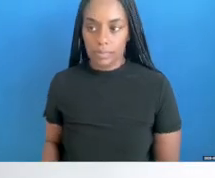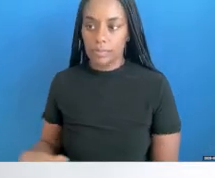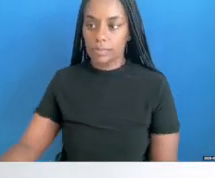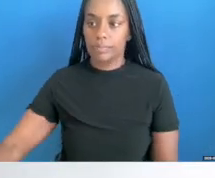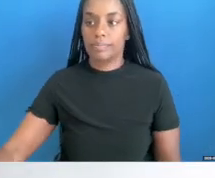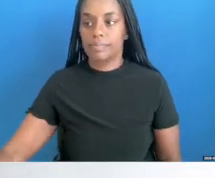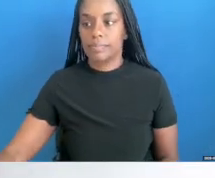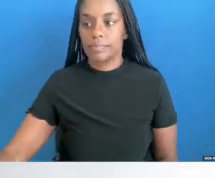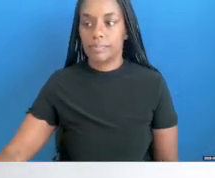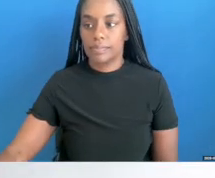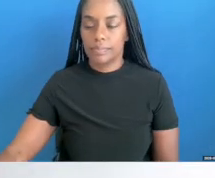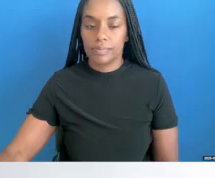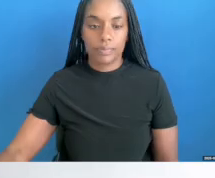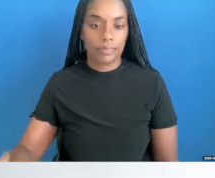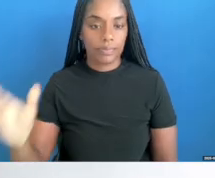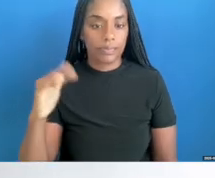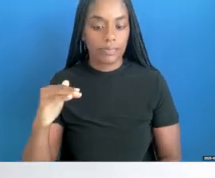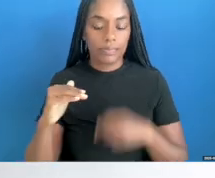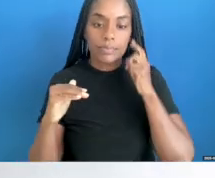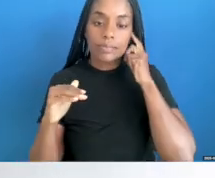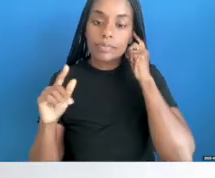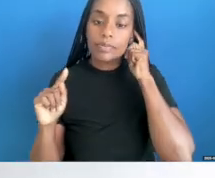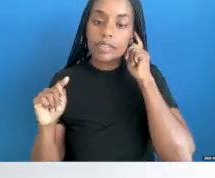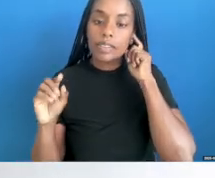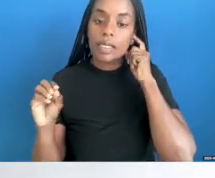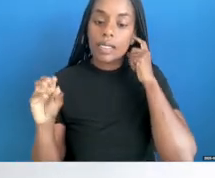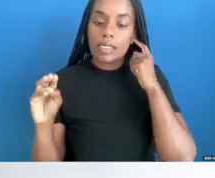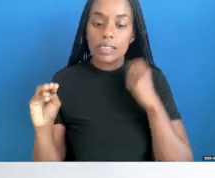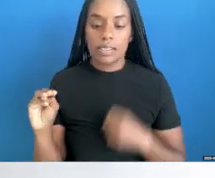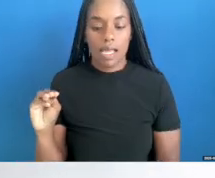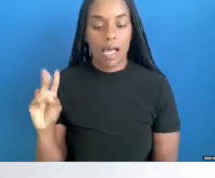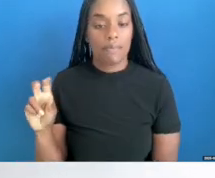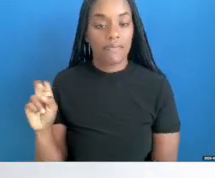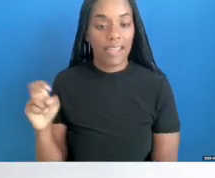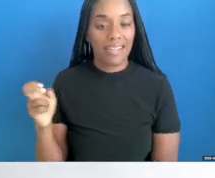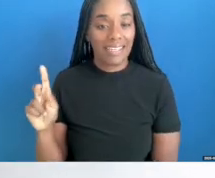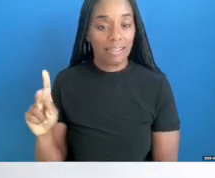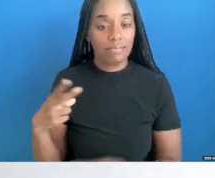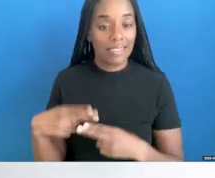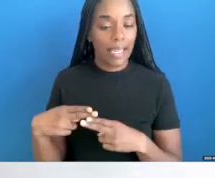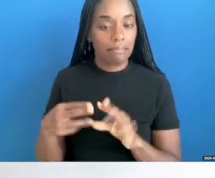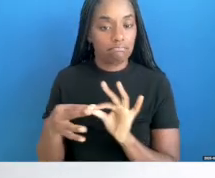Okay, great. All right, next we have Tom Van Heek. Name and affiliation, please.